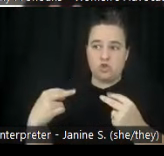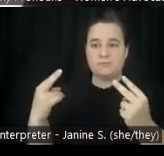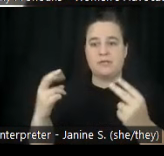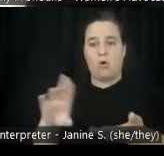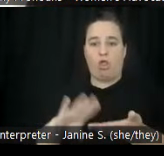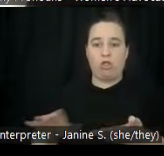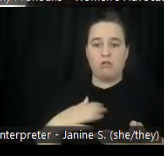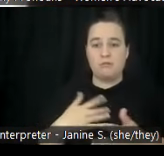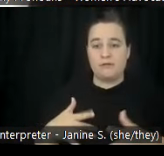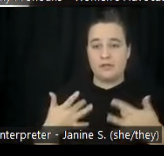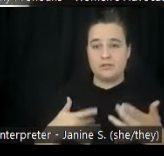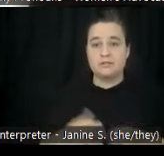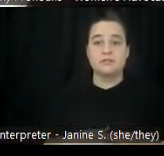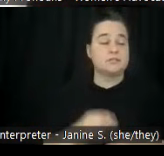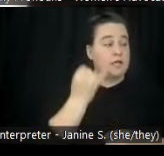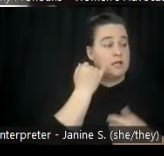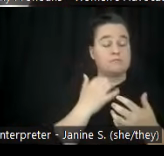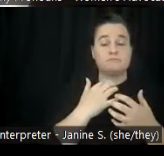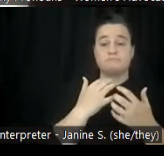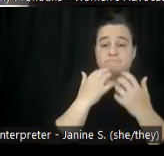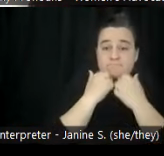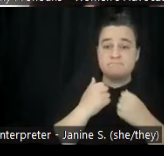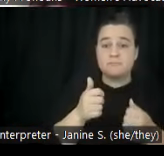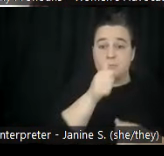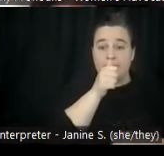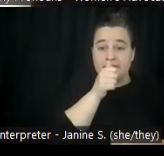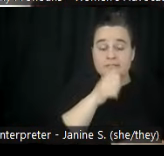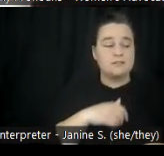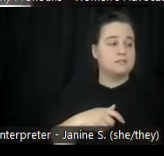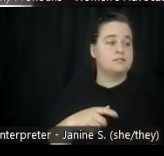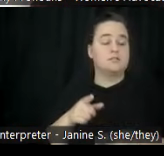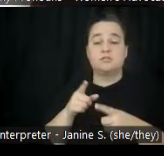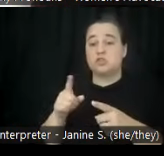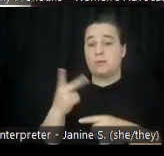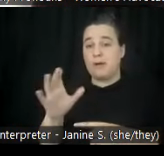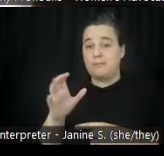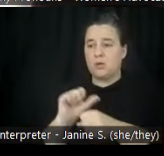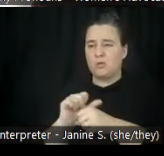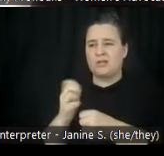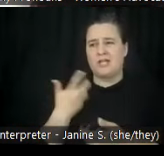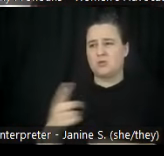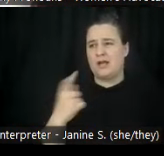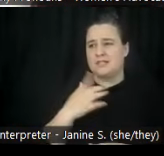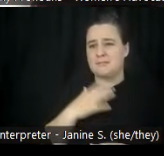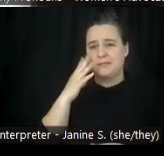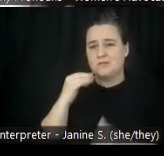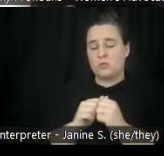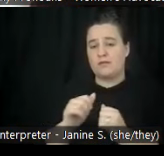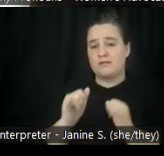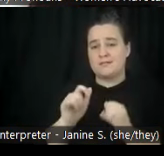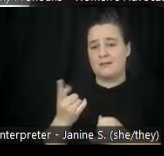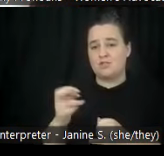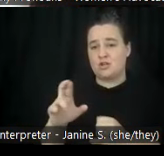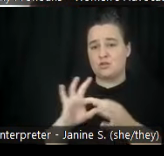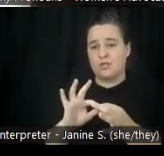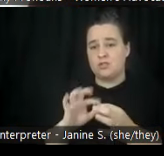someone values privacy, a boundary they might set at work or in public would be, I don't want to be asked my experiences with same gender relationships at